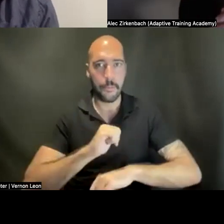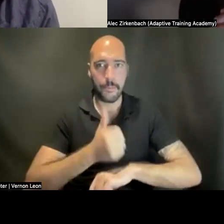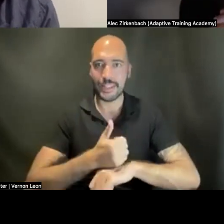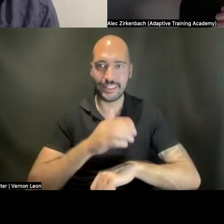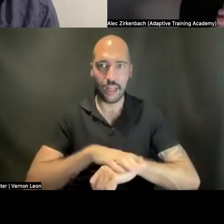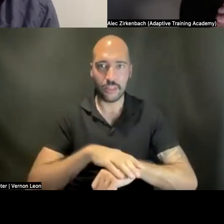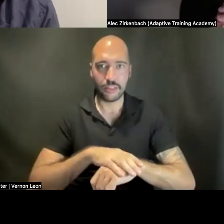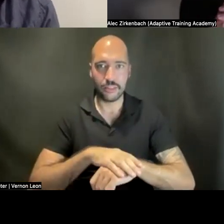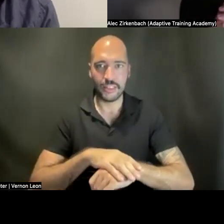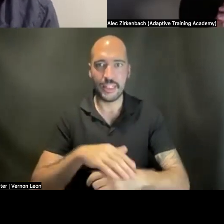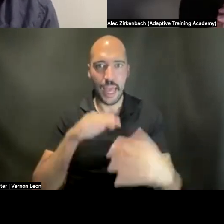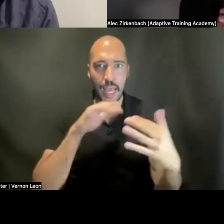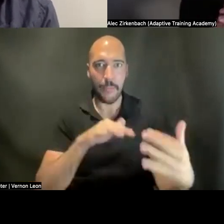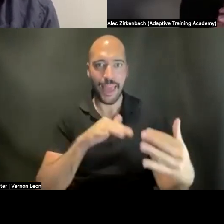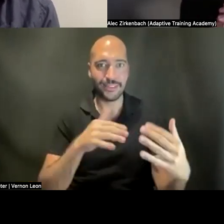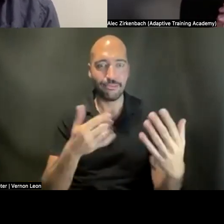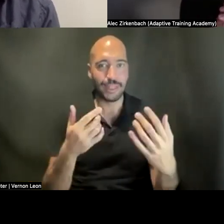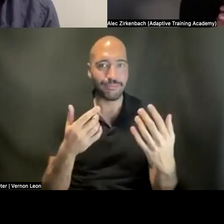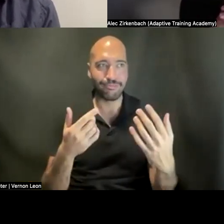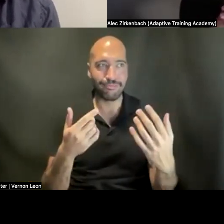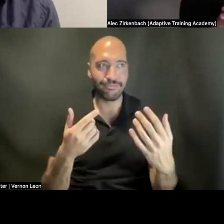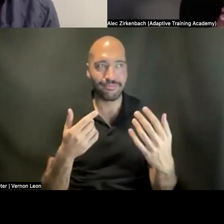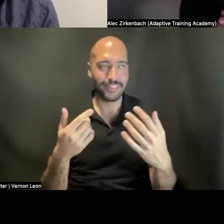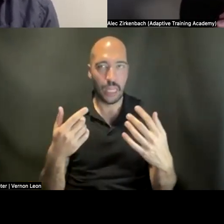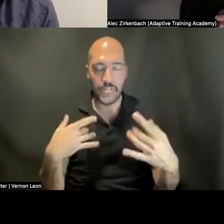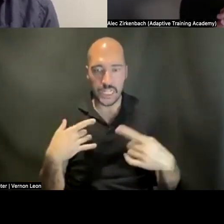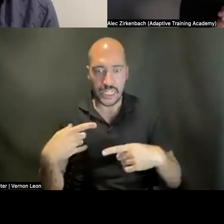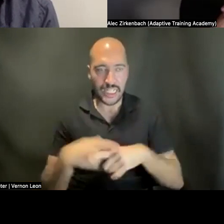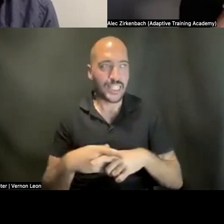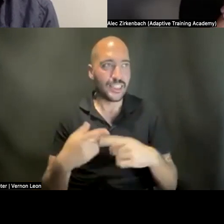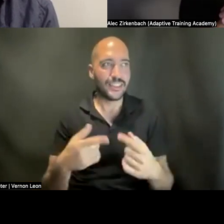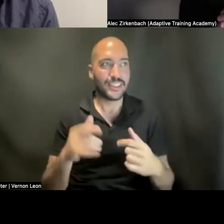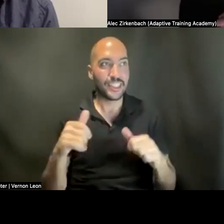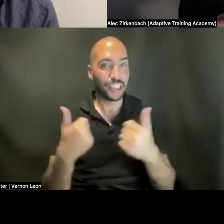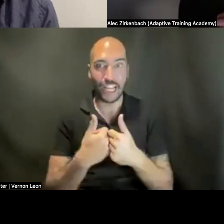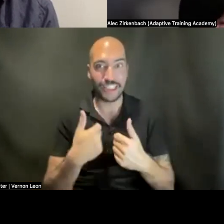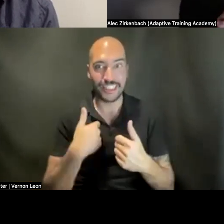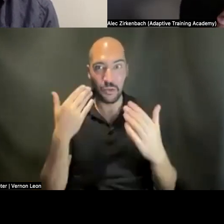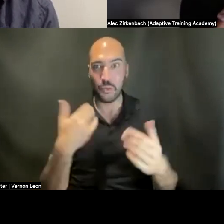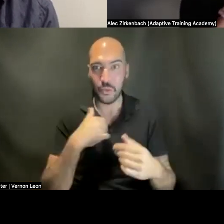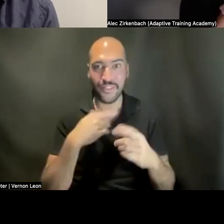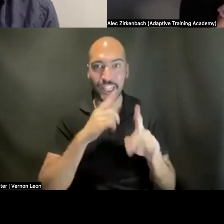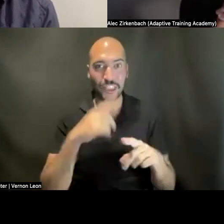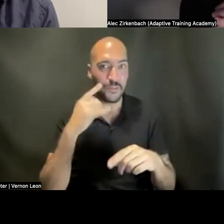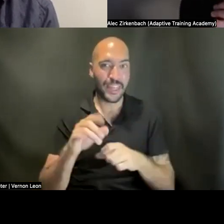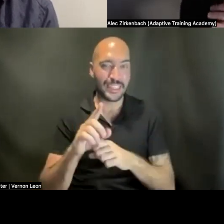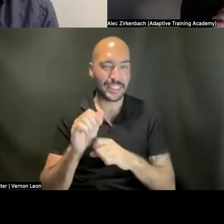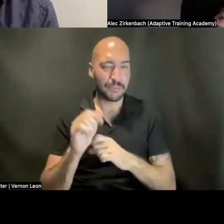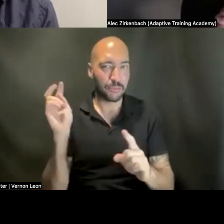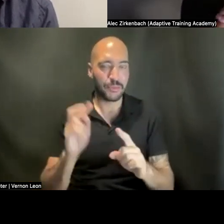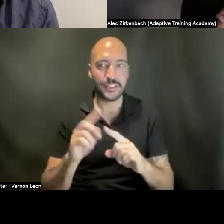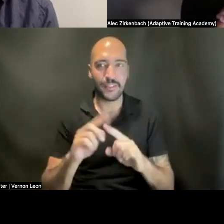of combat, but it definitely is challenging. I don't know that I have an answer for the disability side of things,